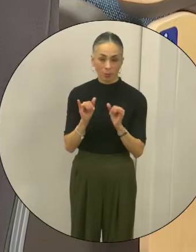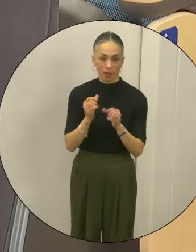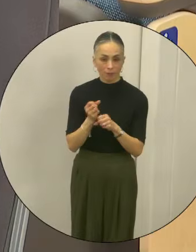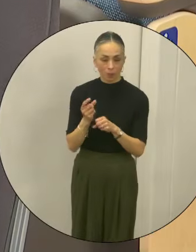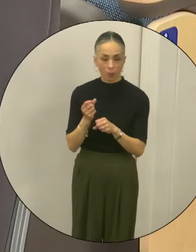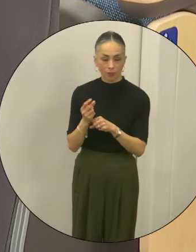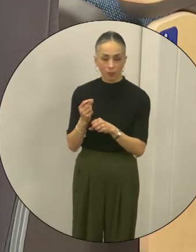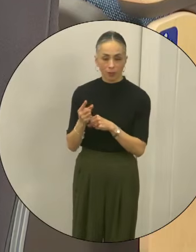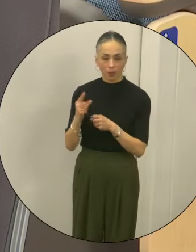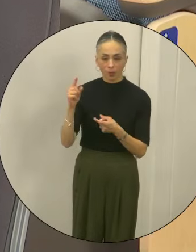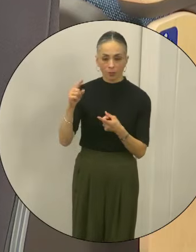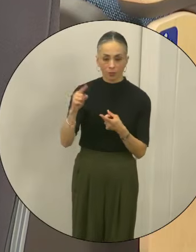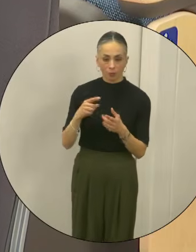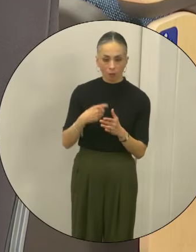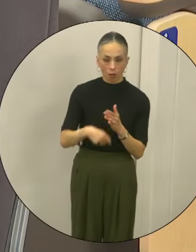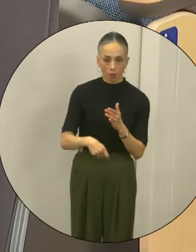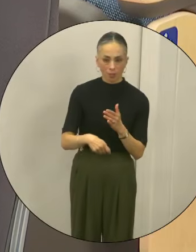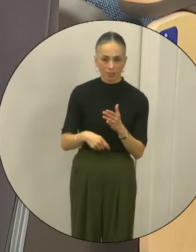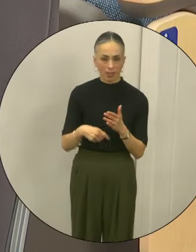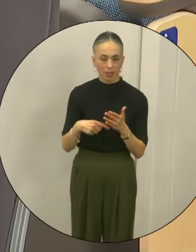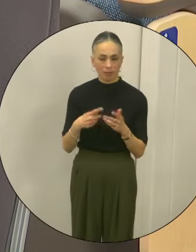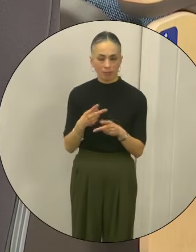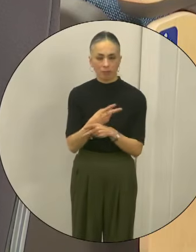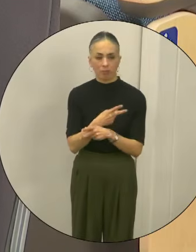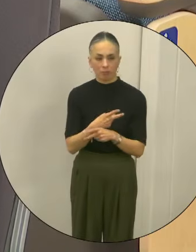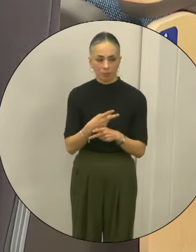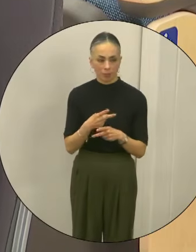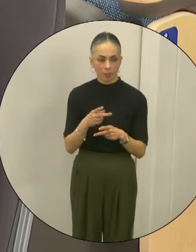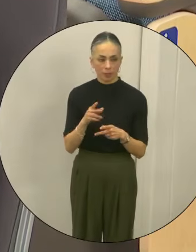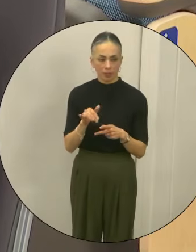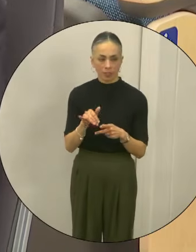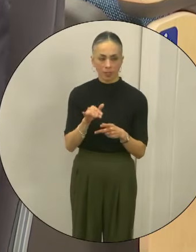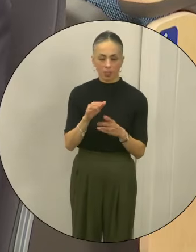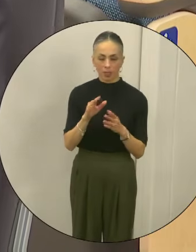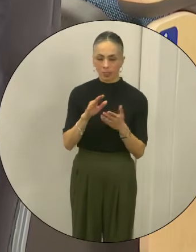creating a cost that otherwise exacerbates the state education fund.